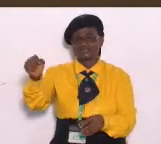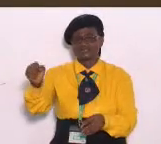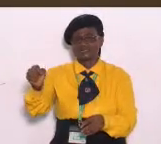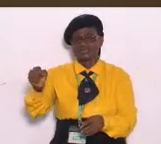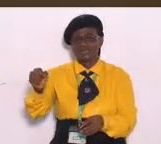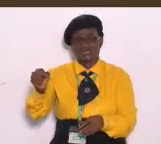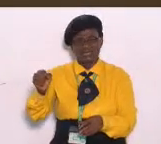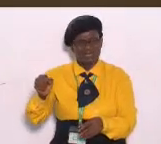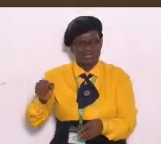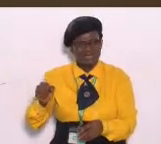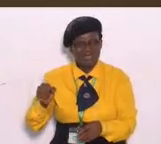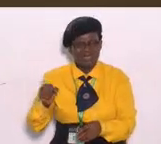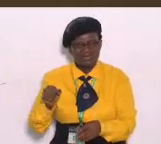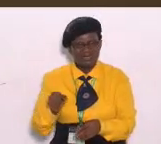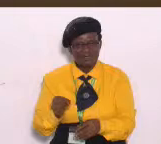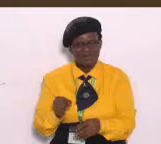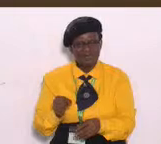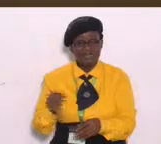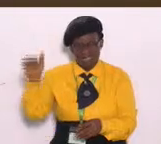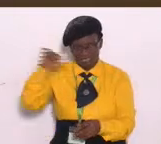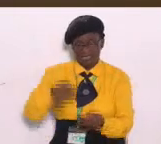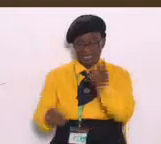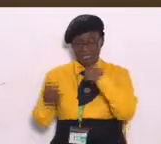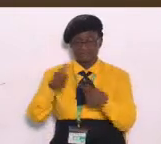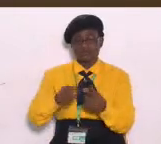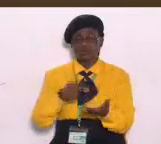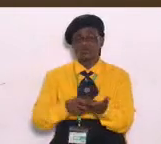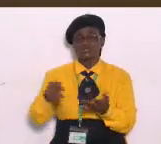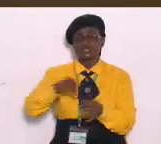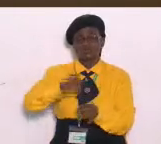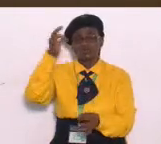They met here at the Holy Ghost service.